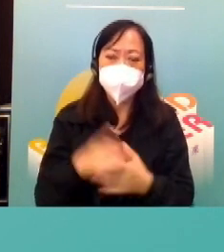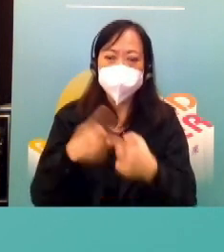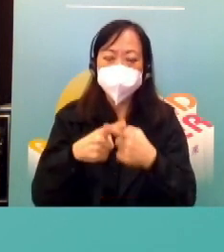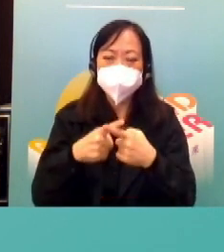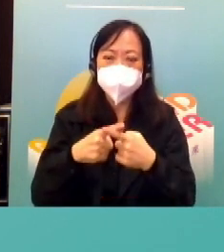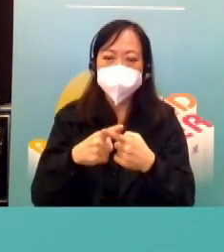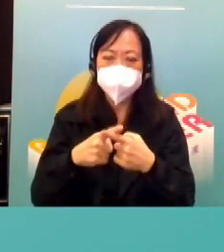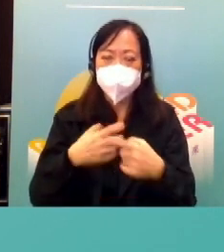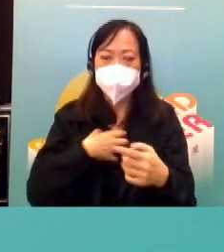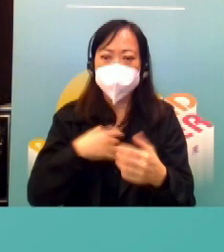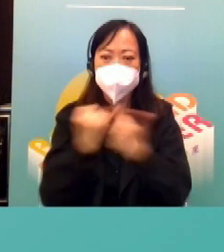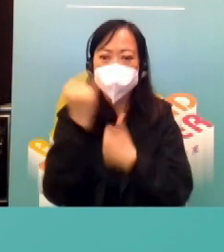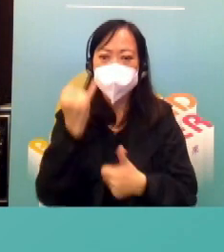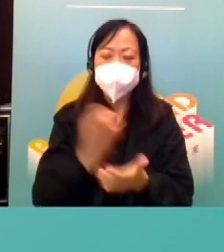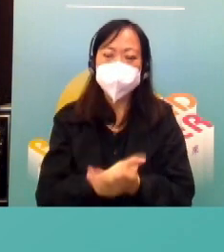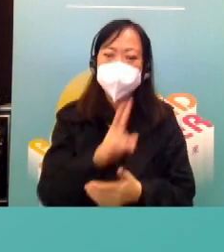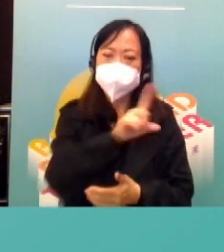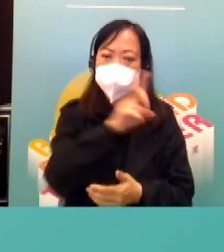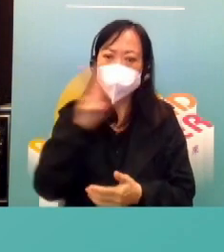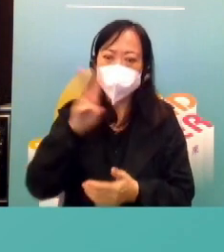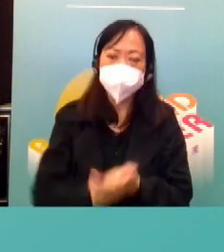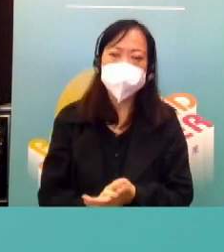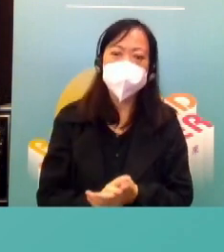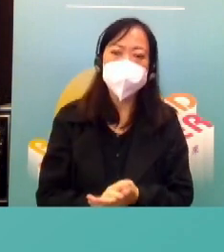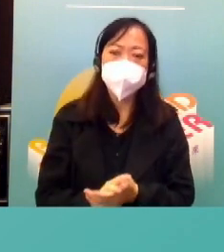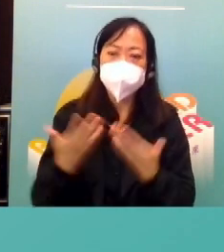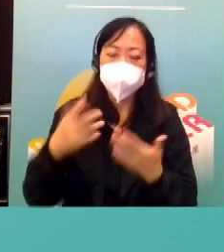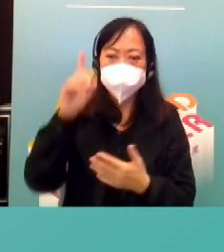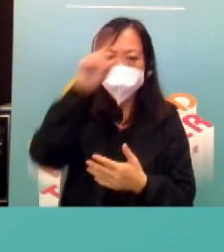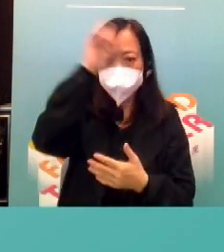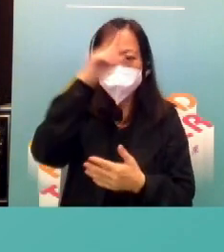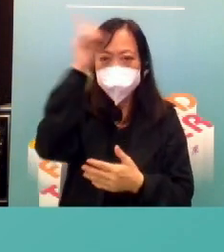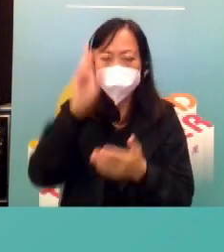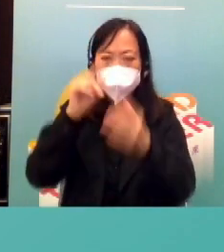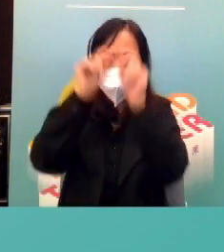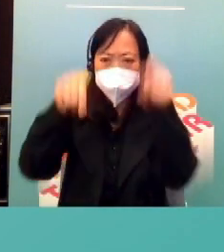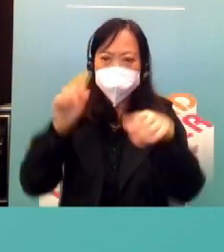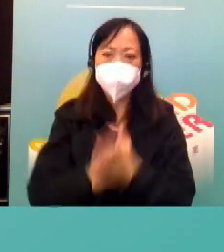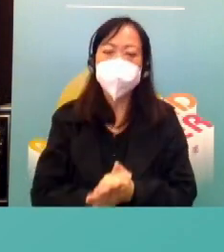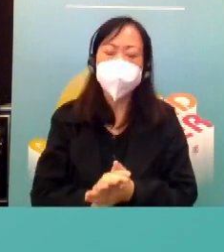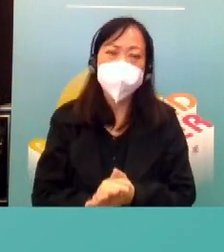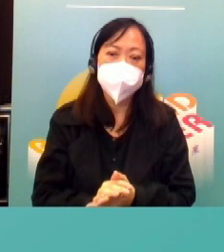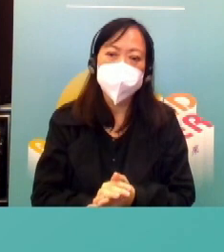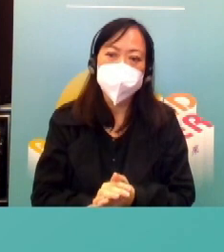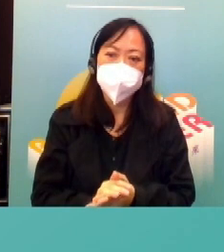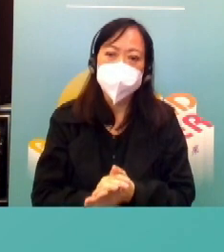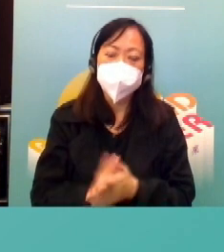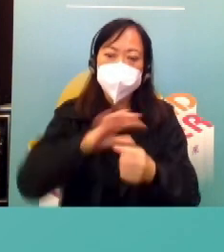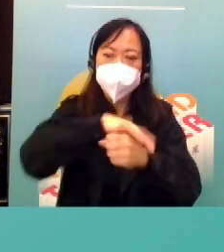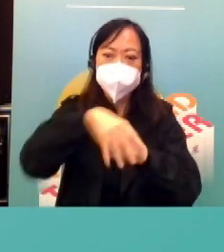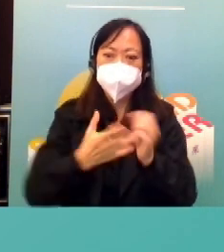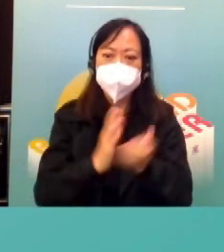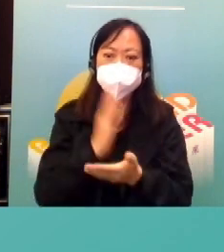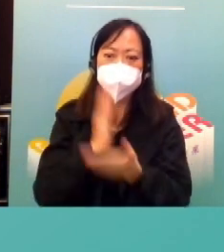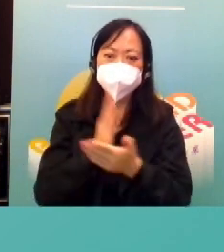climate crisis, but also deeply linked to that, the escalating inequality that we're seeing across the world in the developed as well